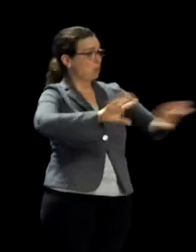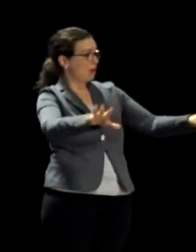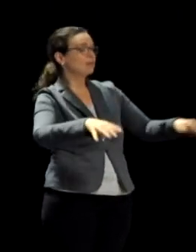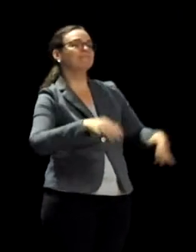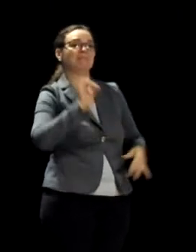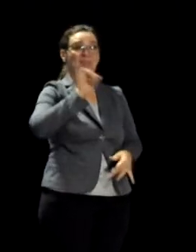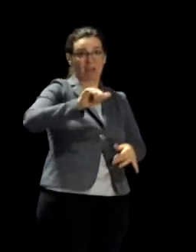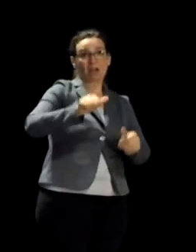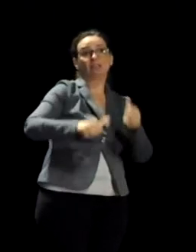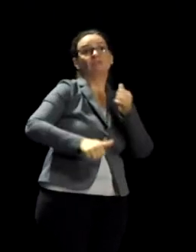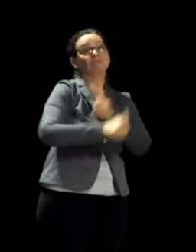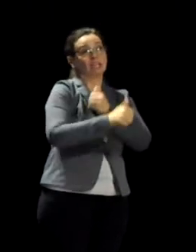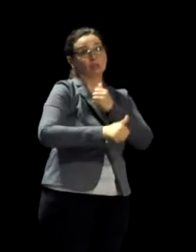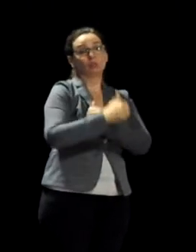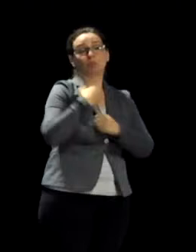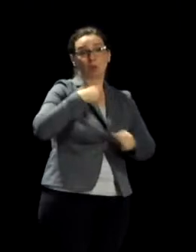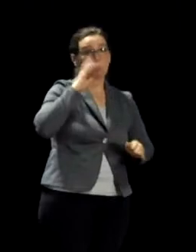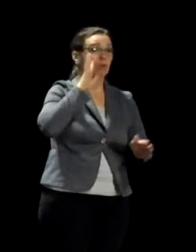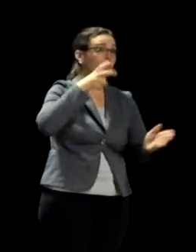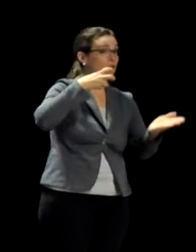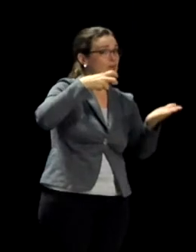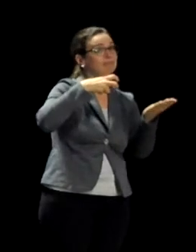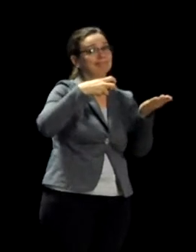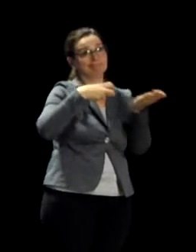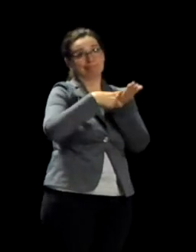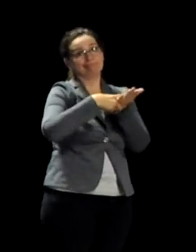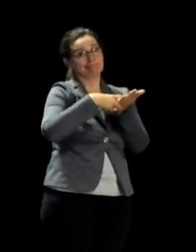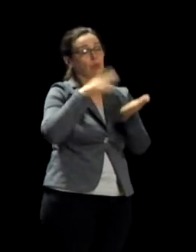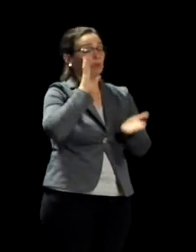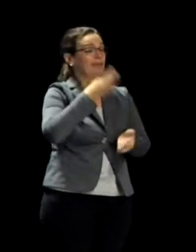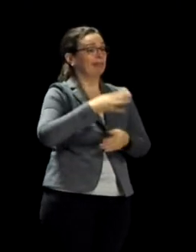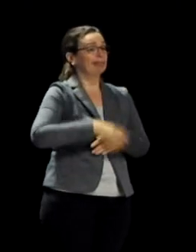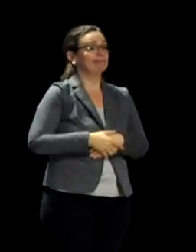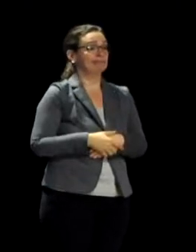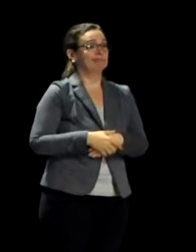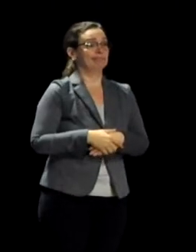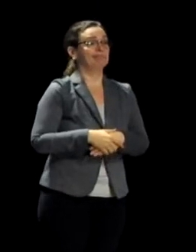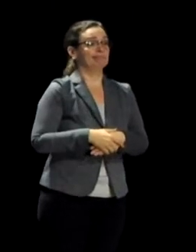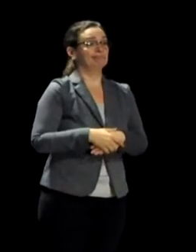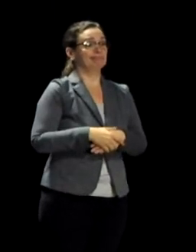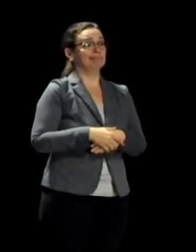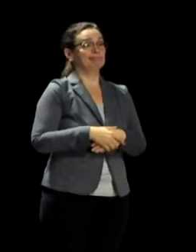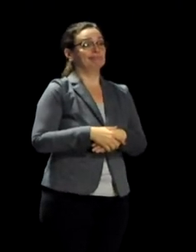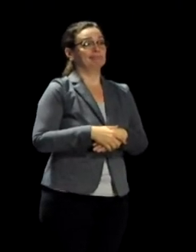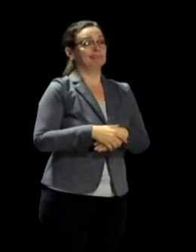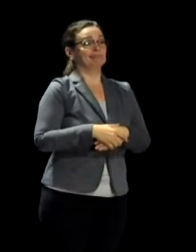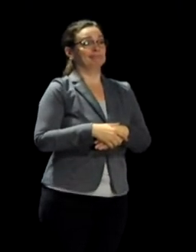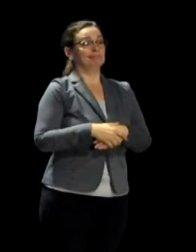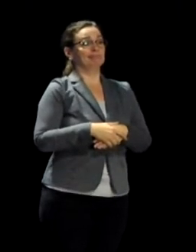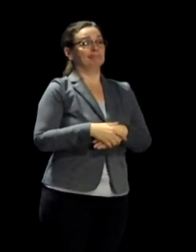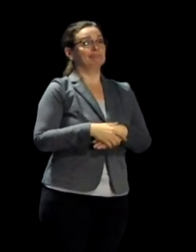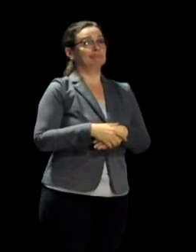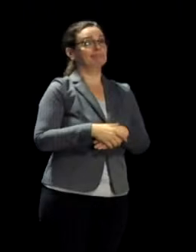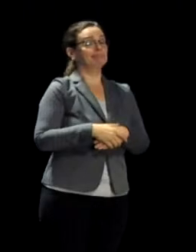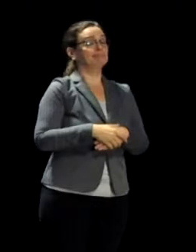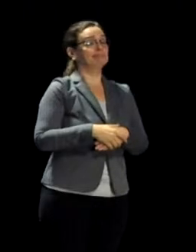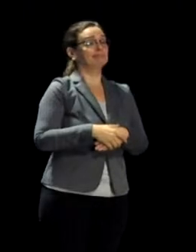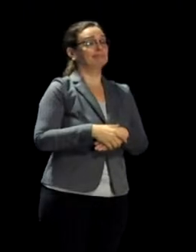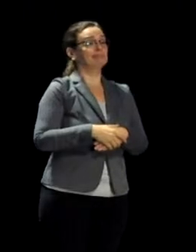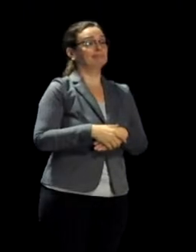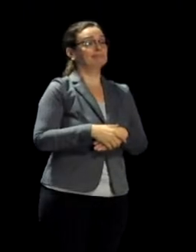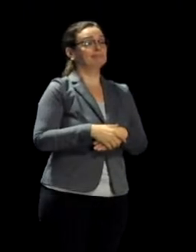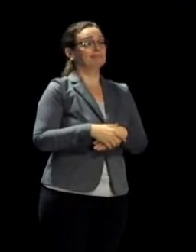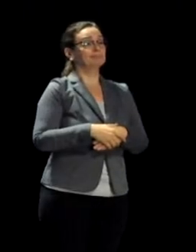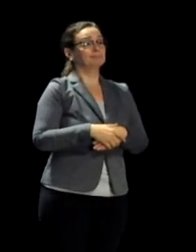isolated cases, or we're concerned that we may not be getting all the information from a couple different contact tracing efforts.